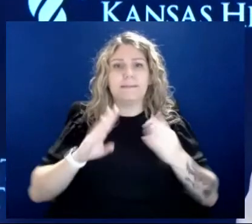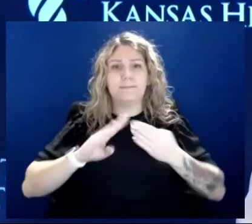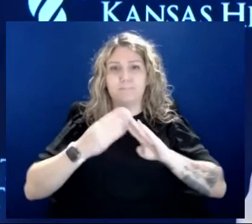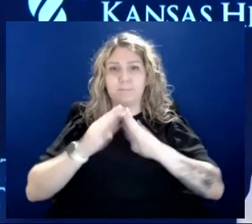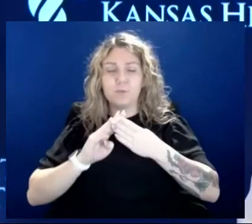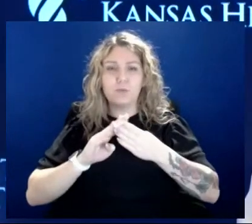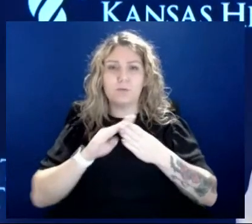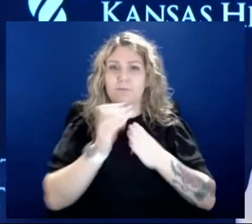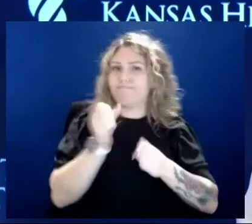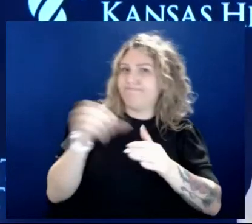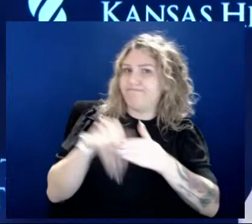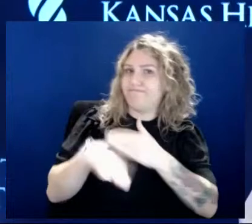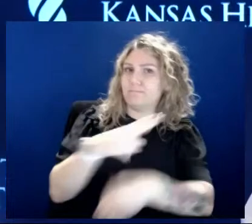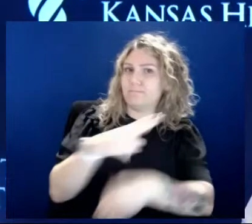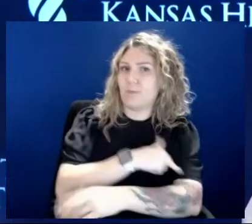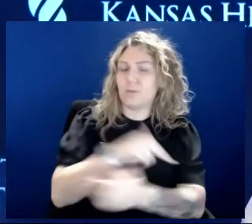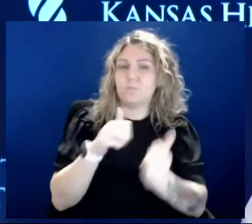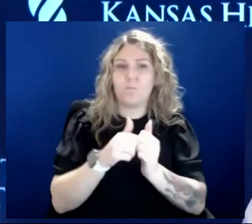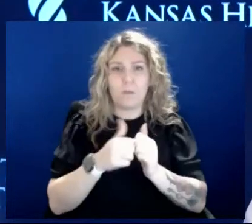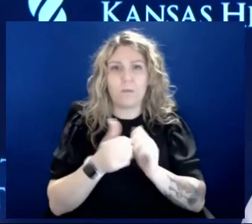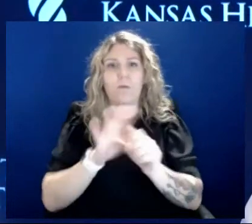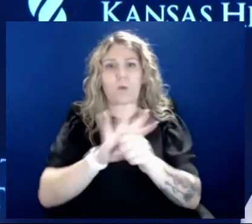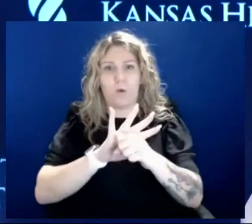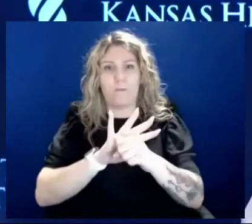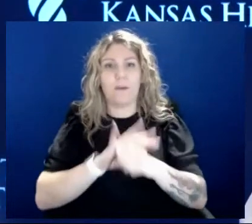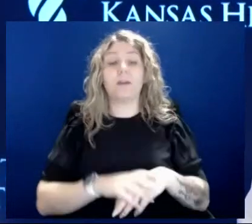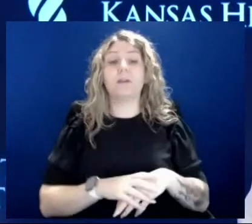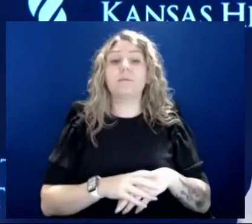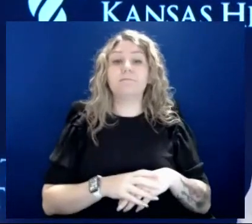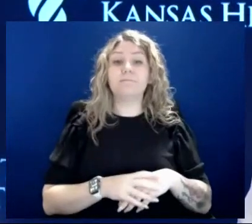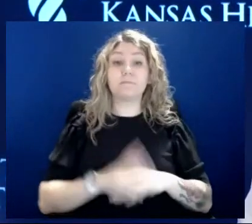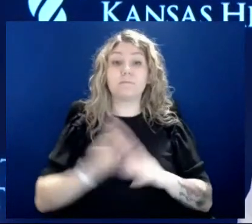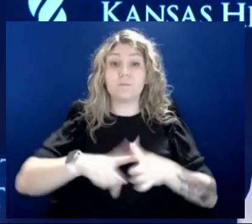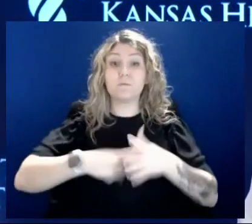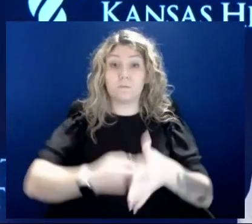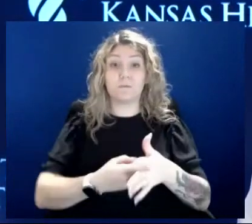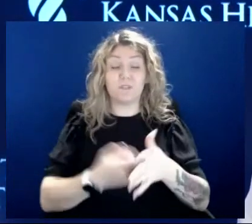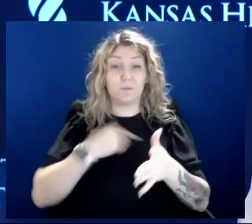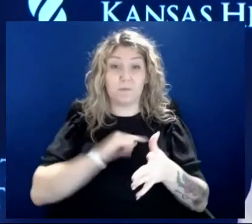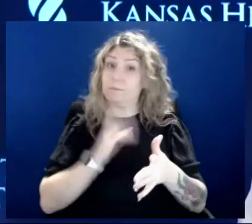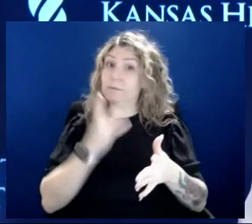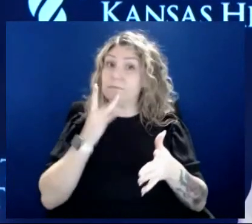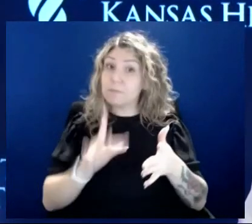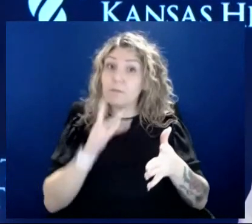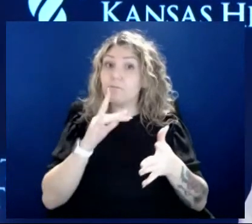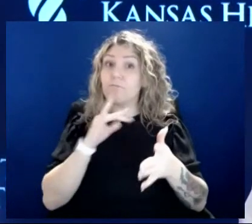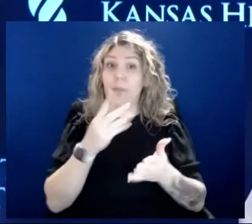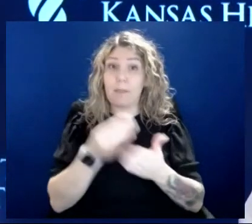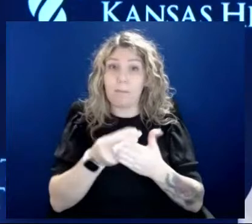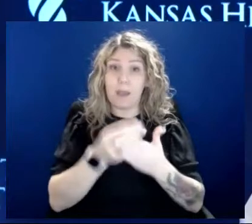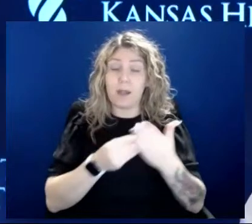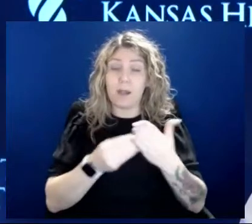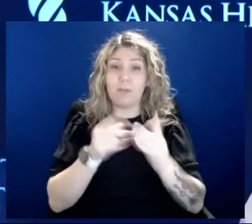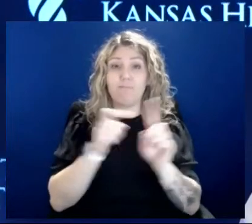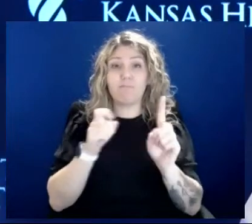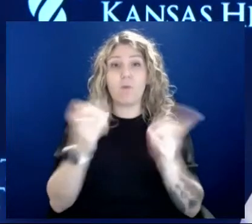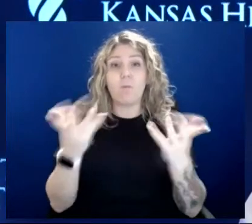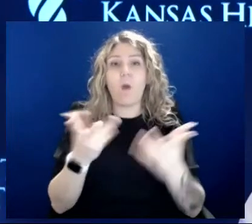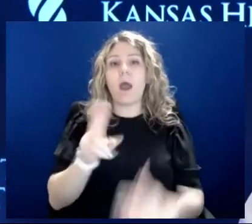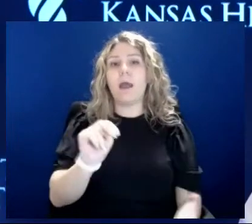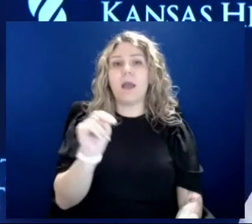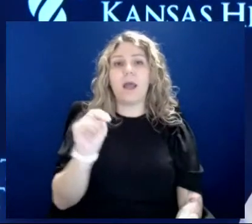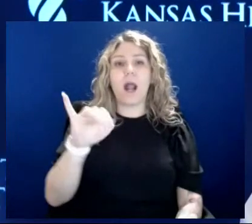with COVID. And so those initial, so we were just very fortunate to get the funding from the NIH to really work